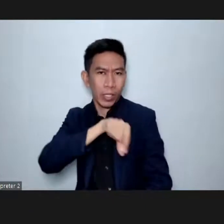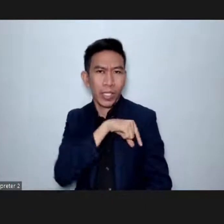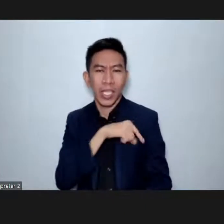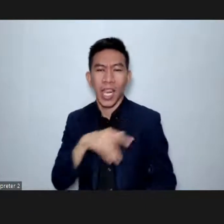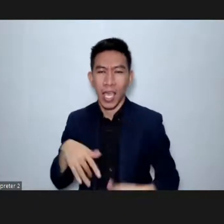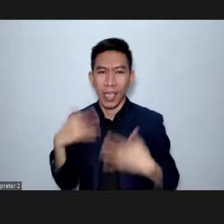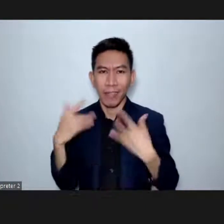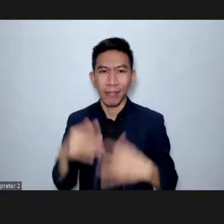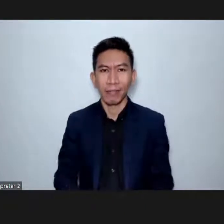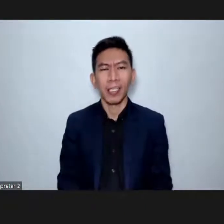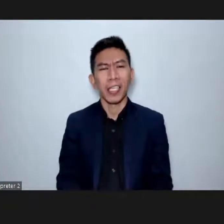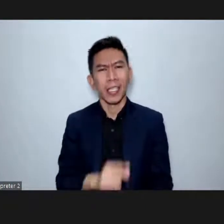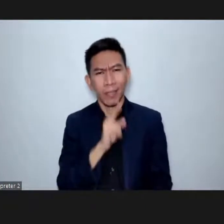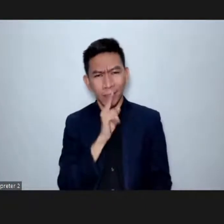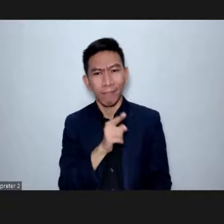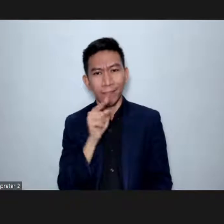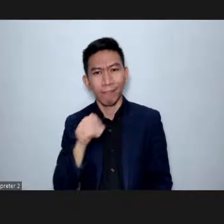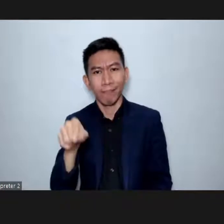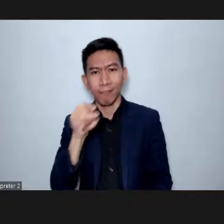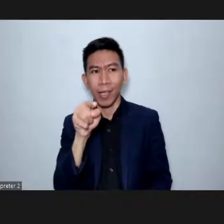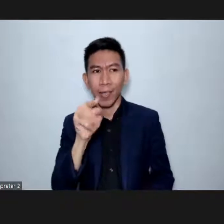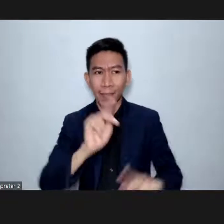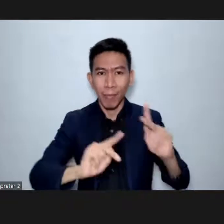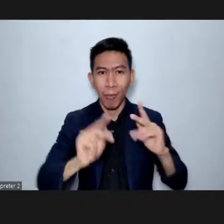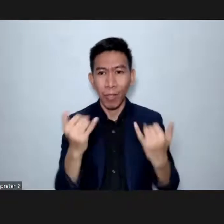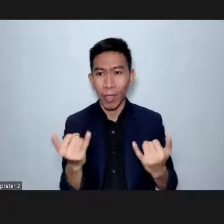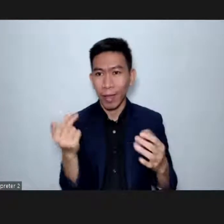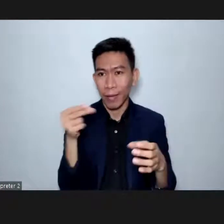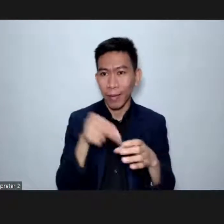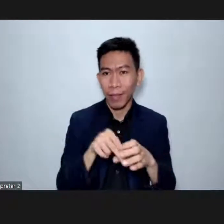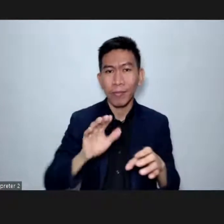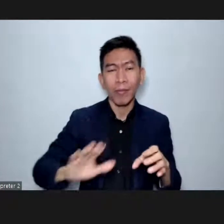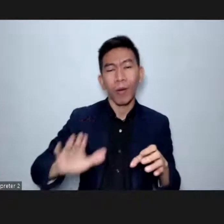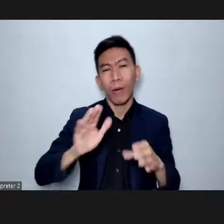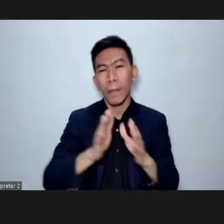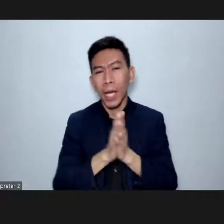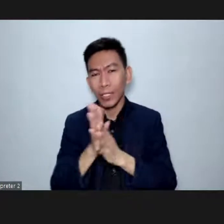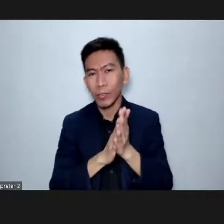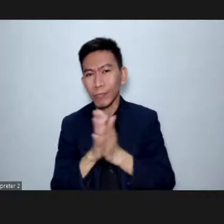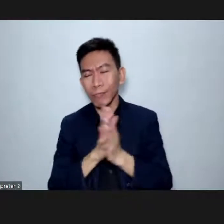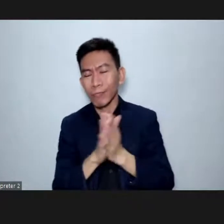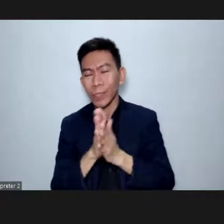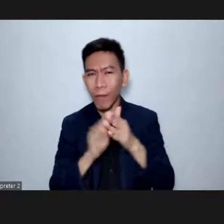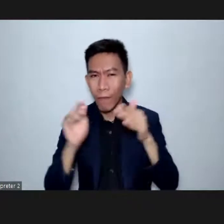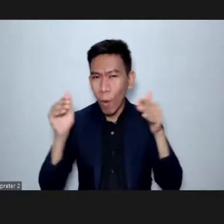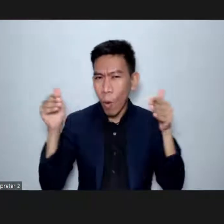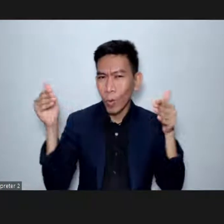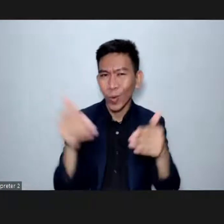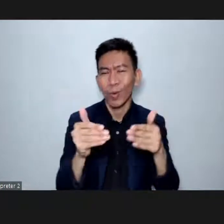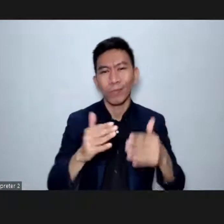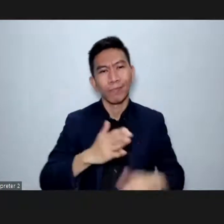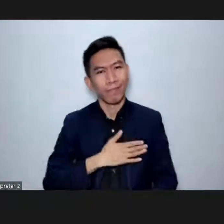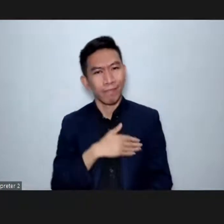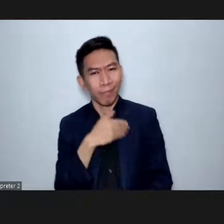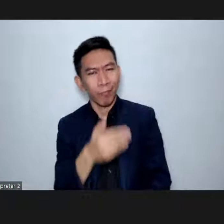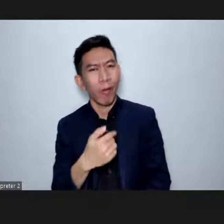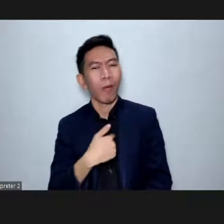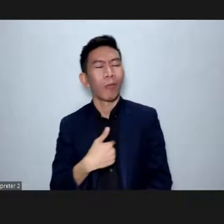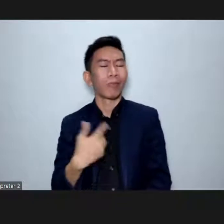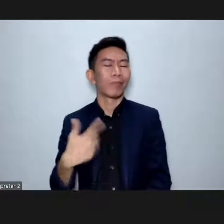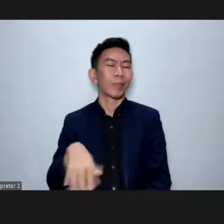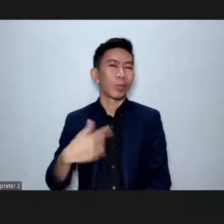stakeholders here today will not fail. The passion, the determination, the dedication, which I'm so privileged to witness, is